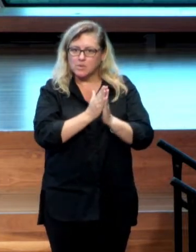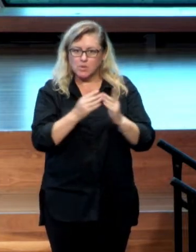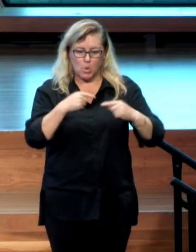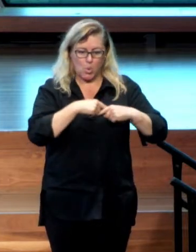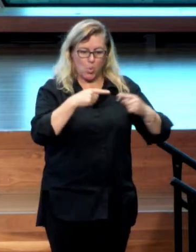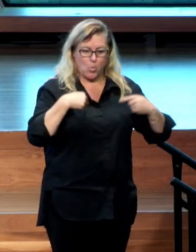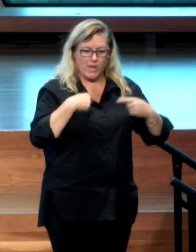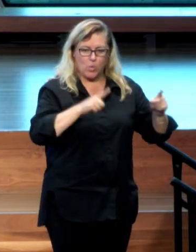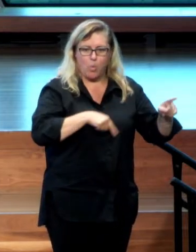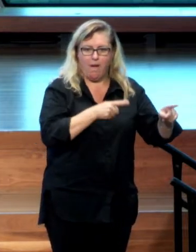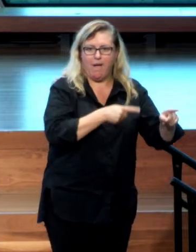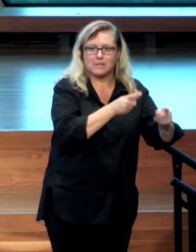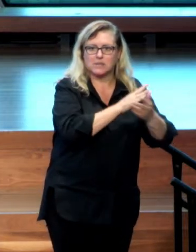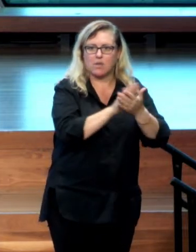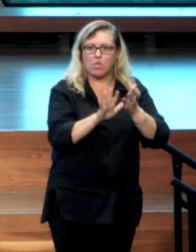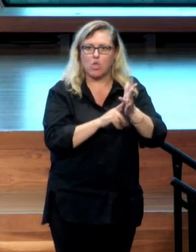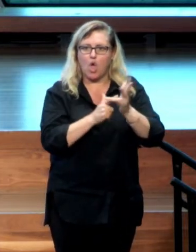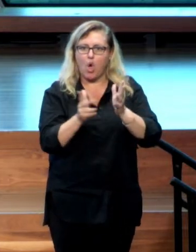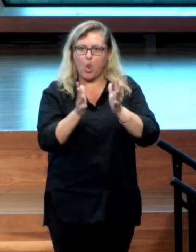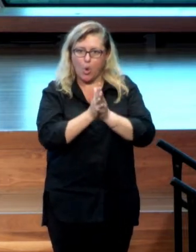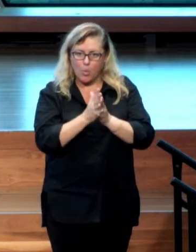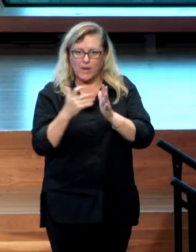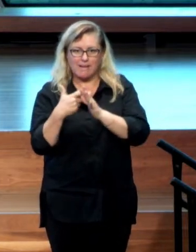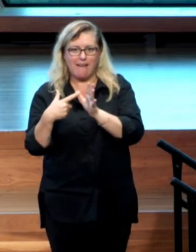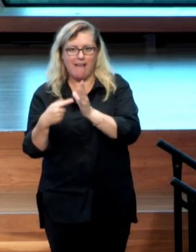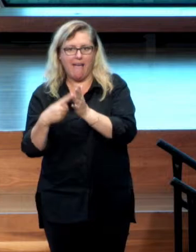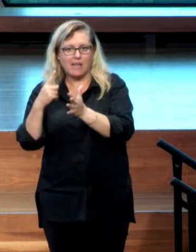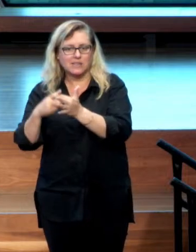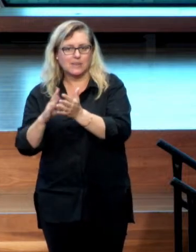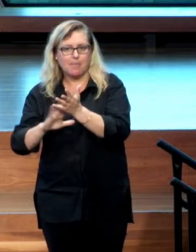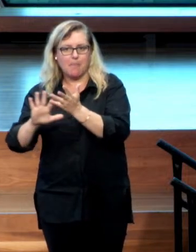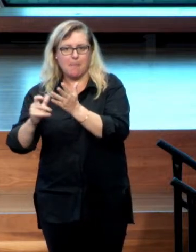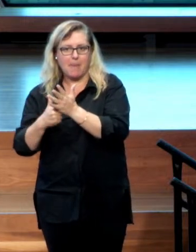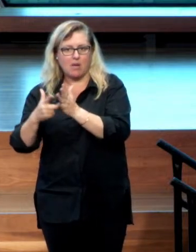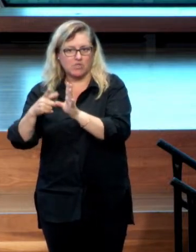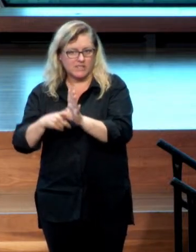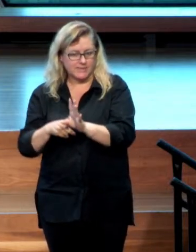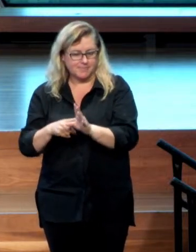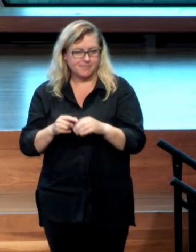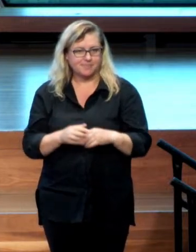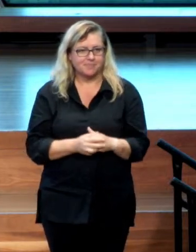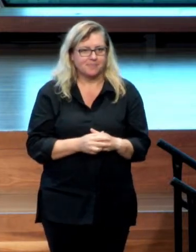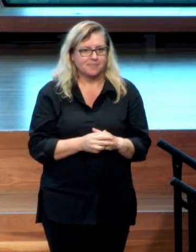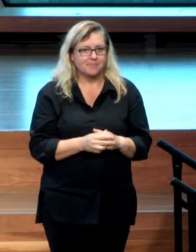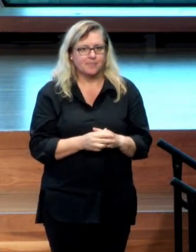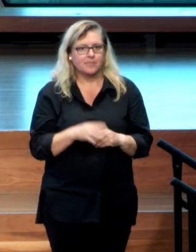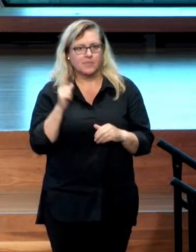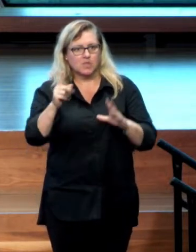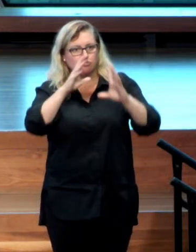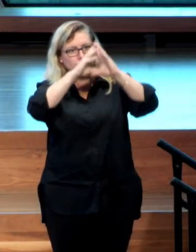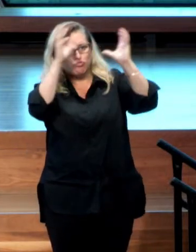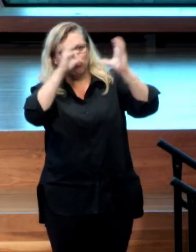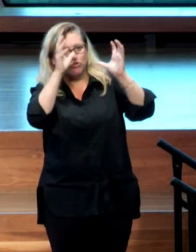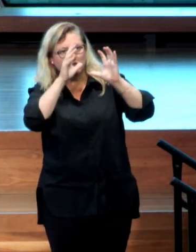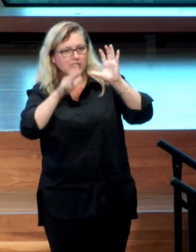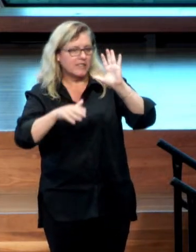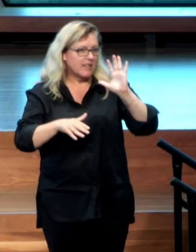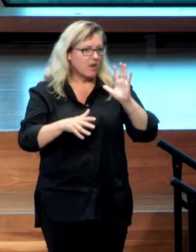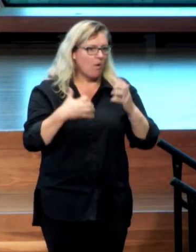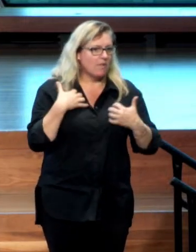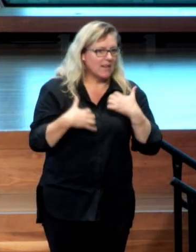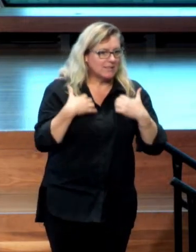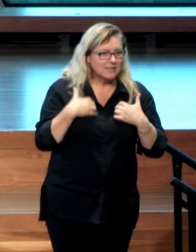Hunt the Hollow by Kate Murray, published by Hardie Grant Children's Publishing. The Tree of Ecstasy and